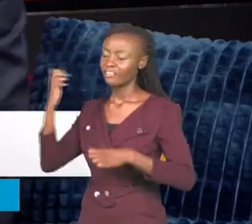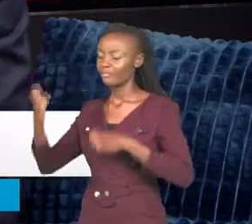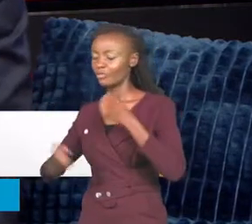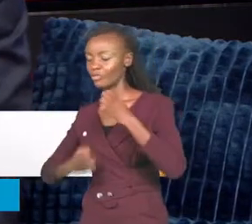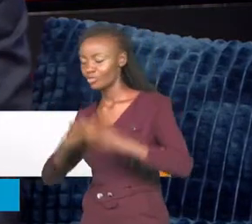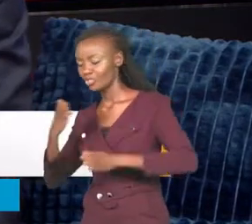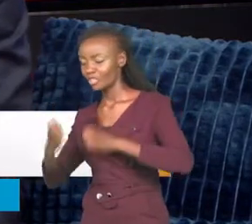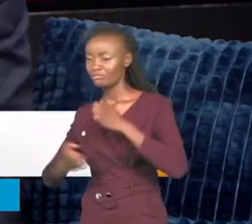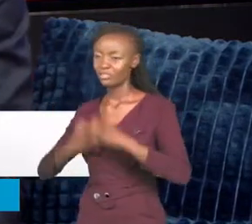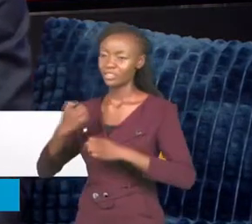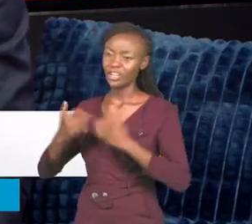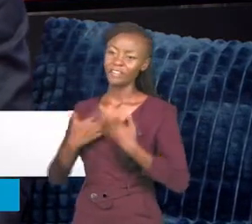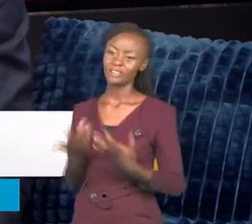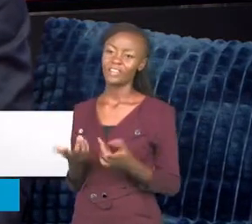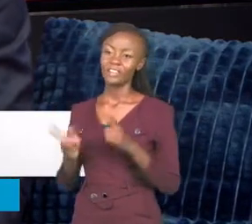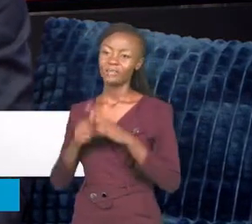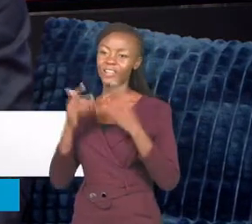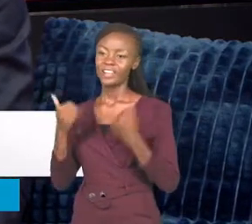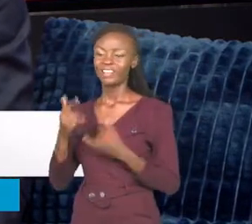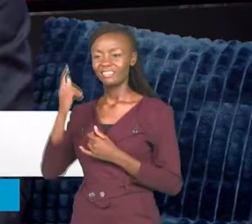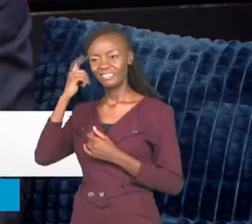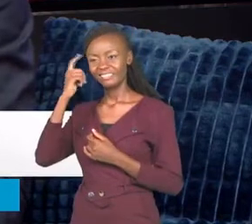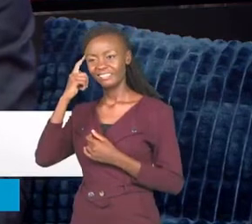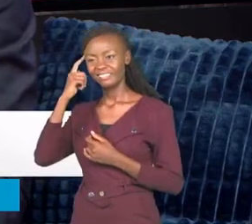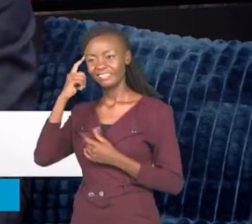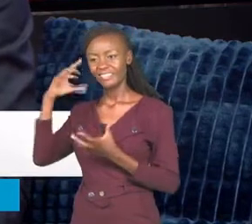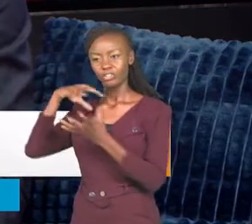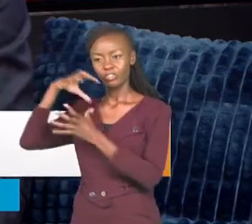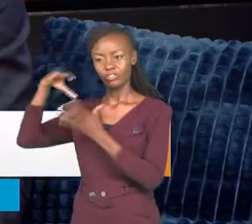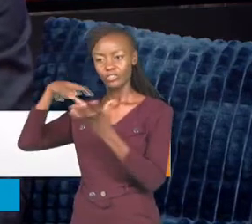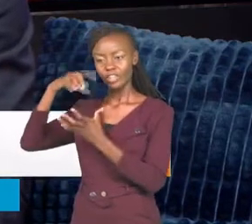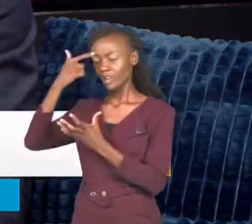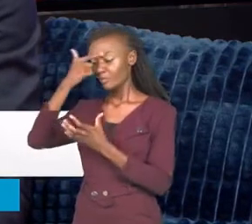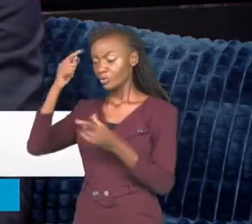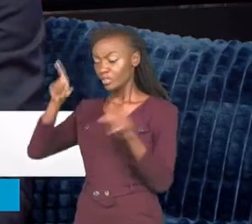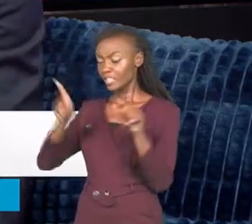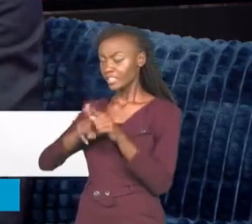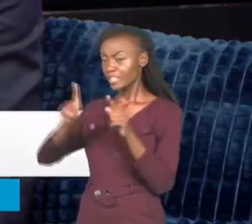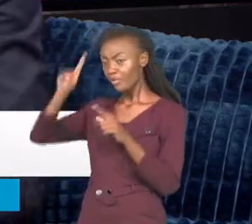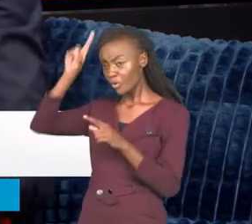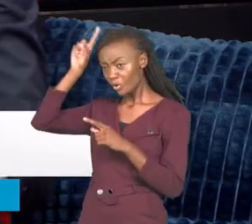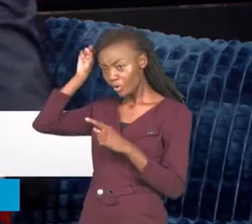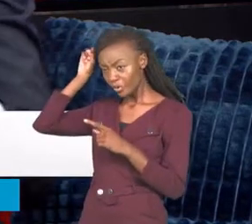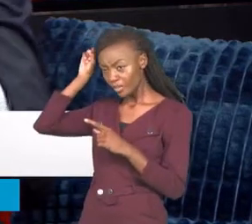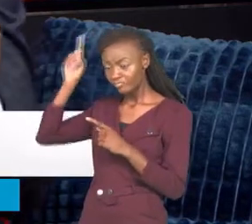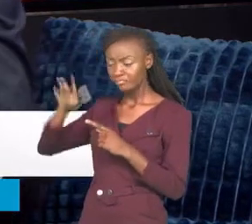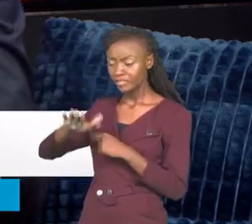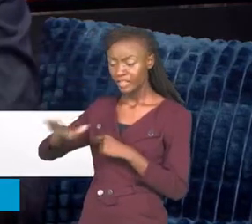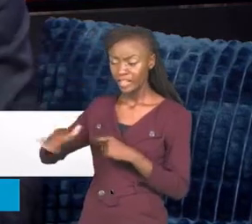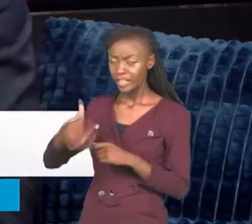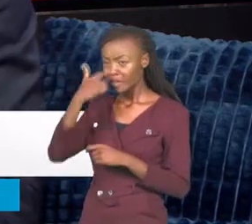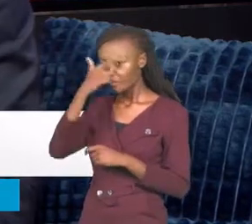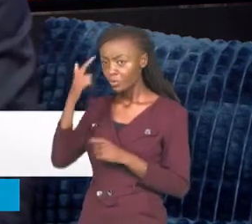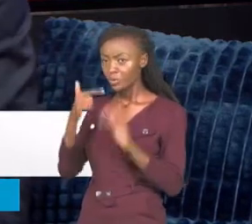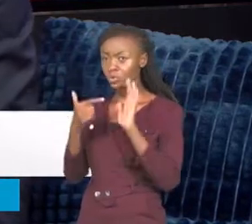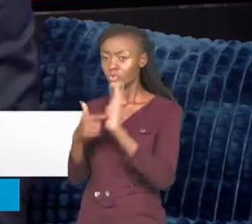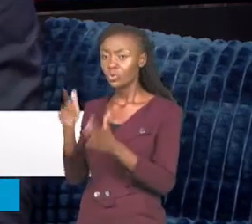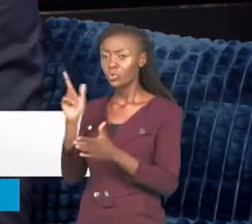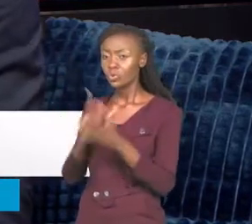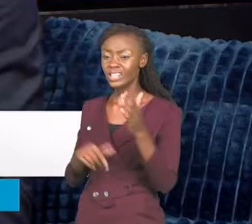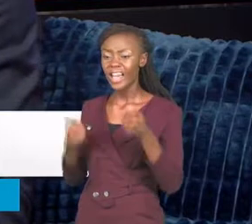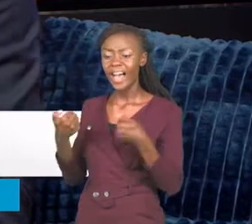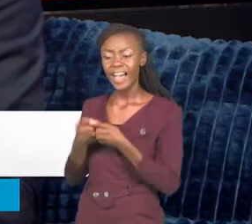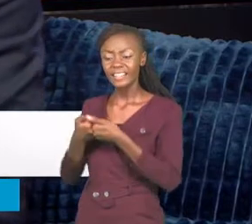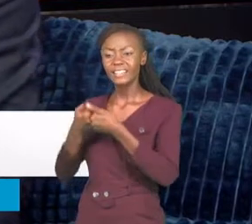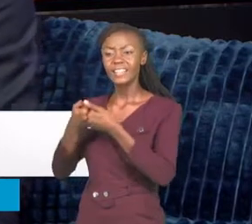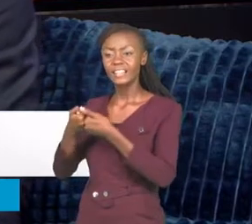thing, it becomes mind-boggling because now the same black spots where, in fact, it's been marked black spots. Accidents keep